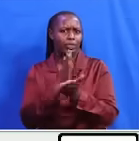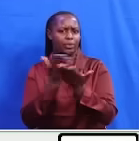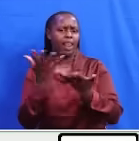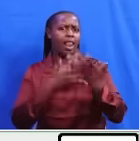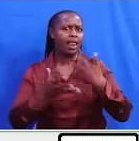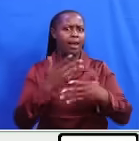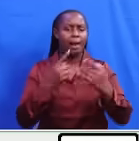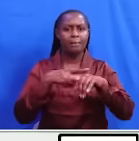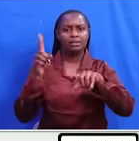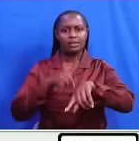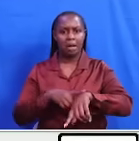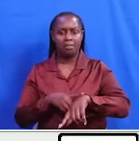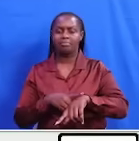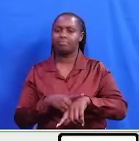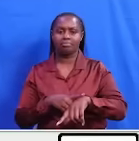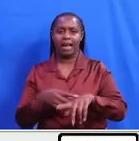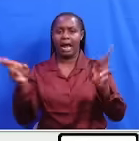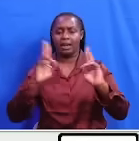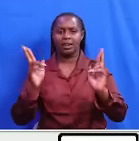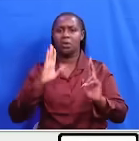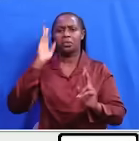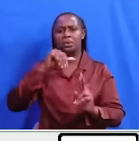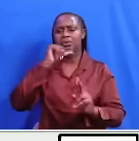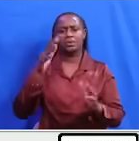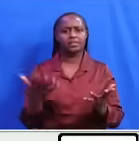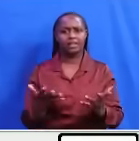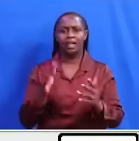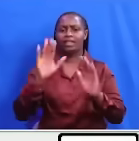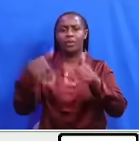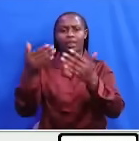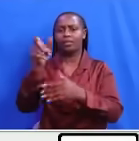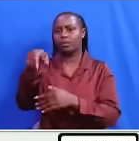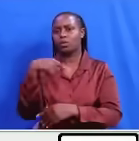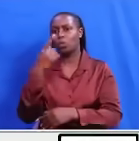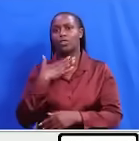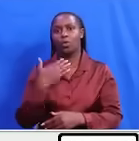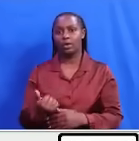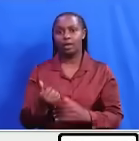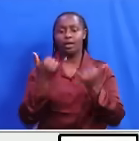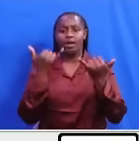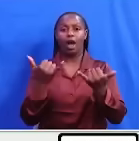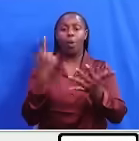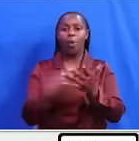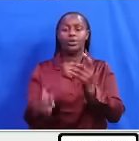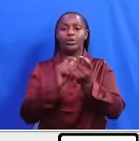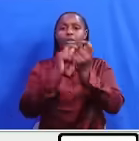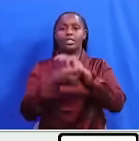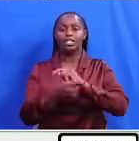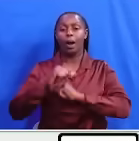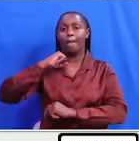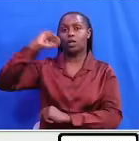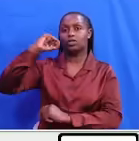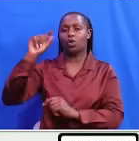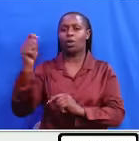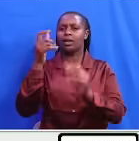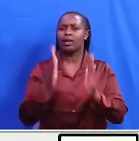but when the time comes, they'll not vote with you. They'll just give the person they want. The game of chess continues in Kenya's political arena. Kenyans now